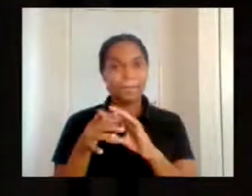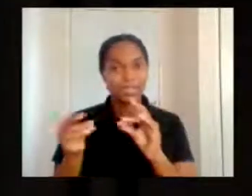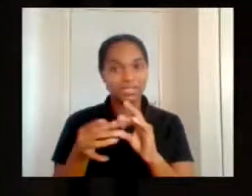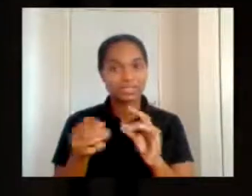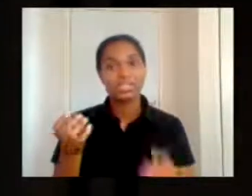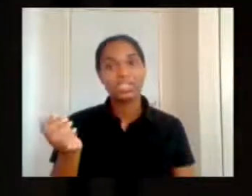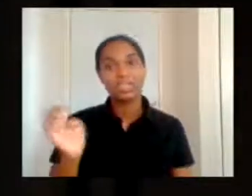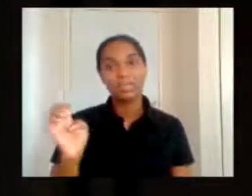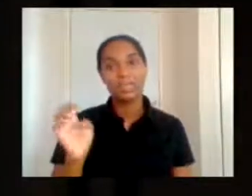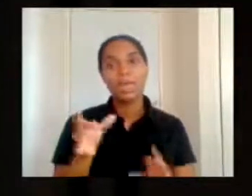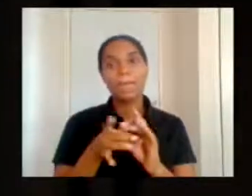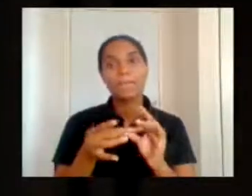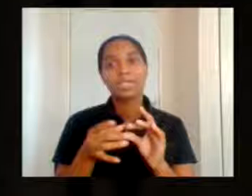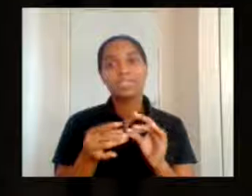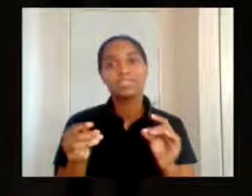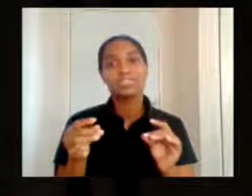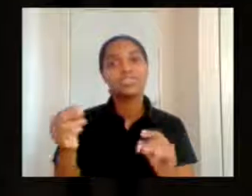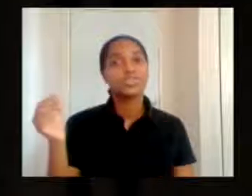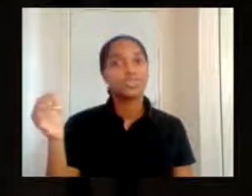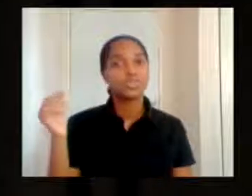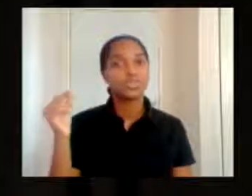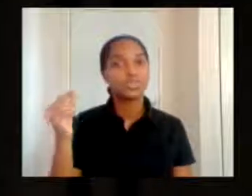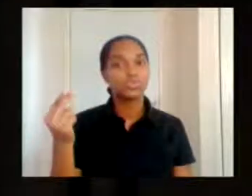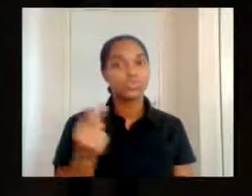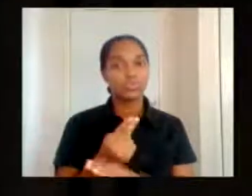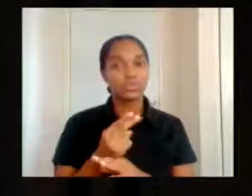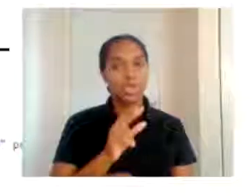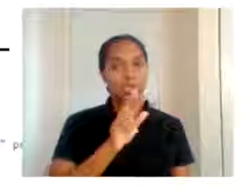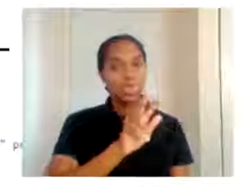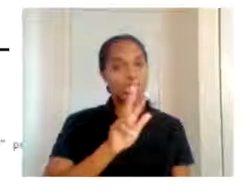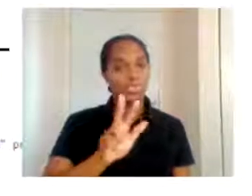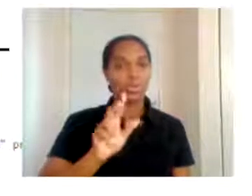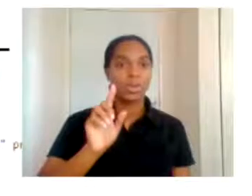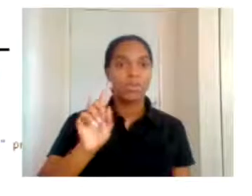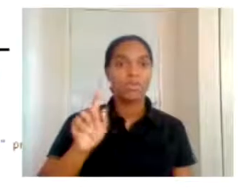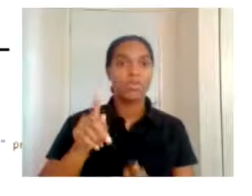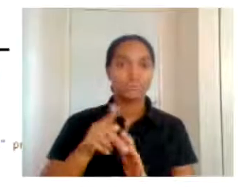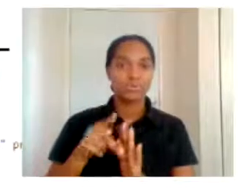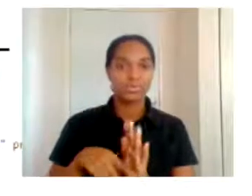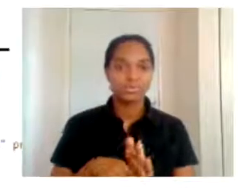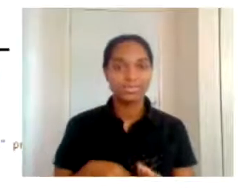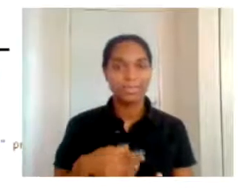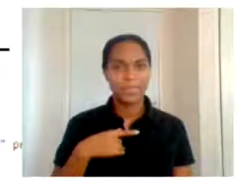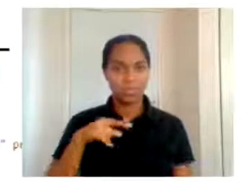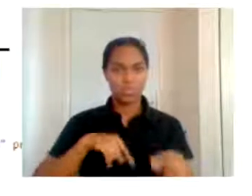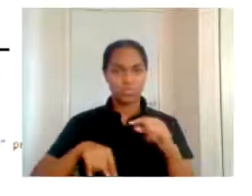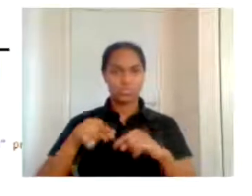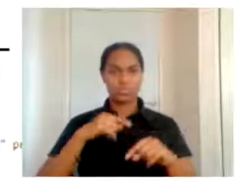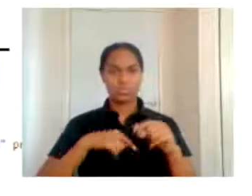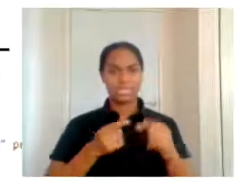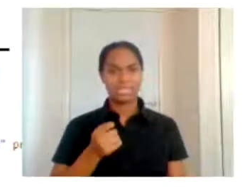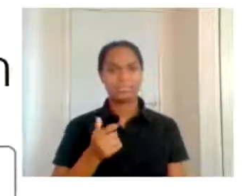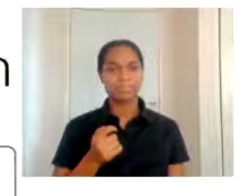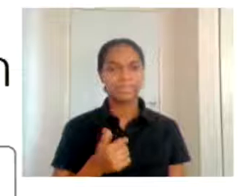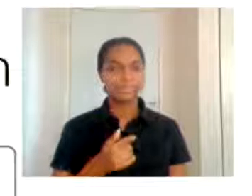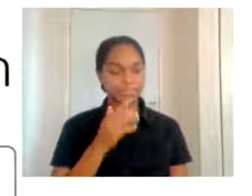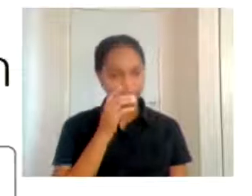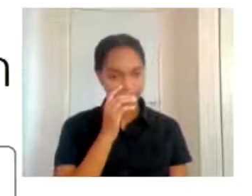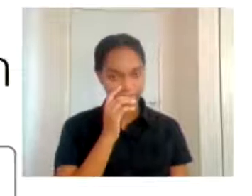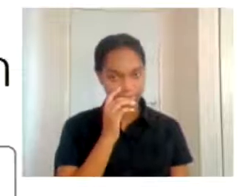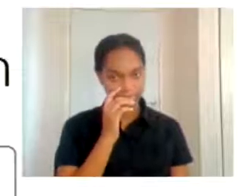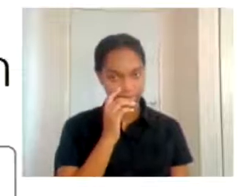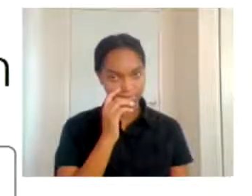emergency messaging using A331 protocol. So let me go back a little bit. One